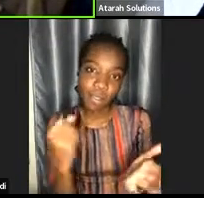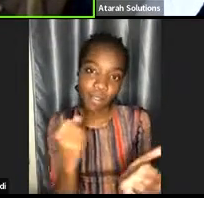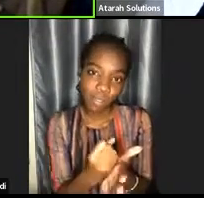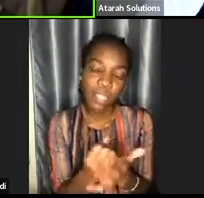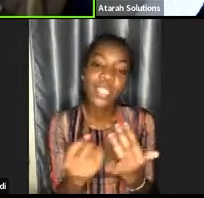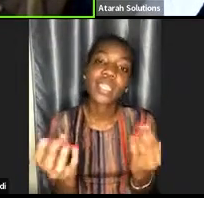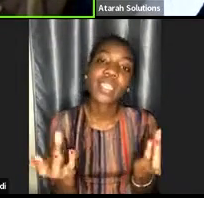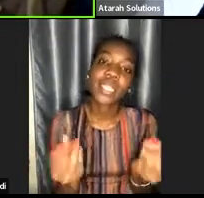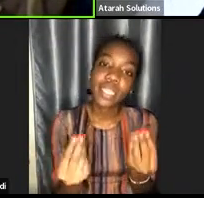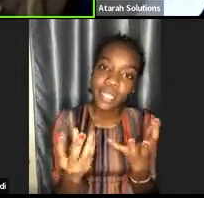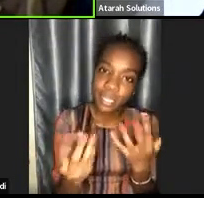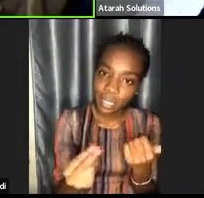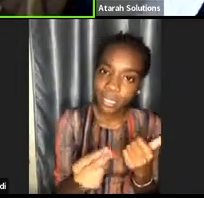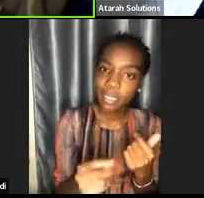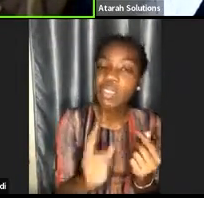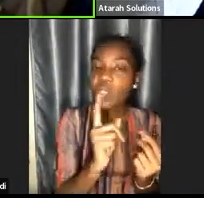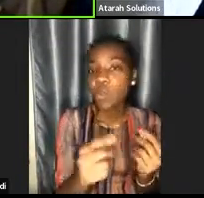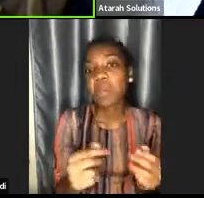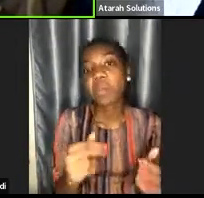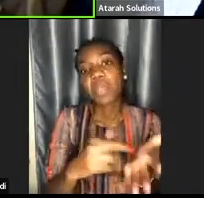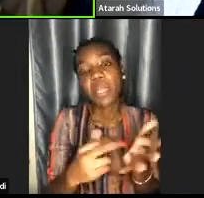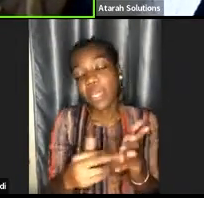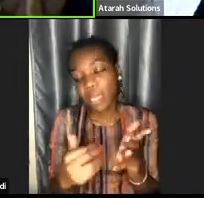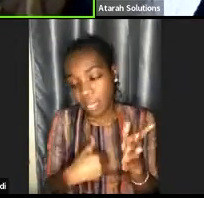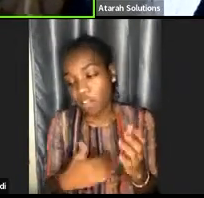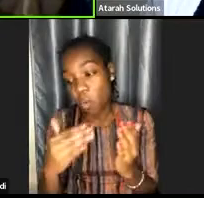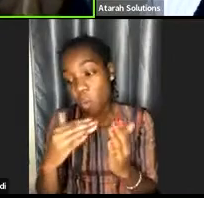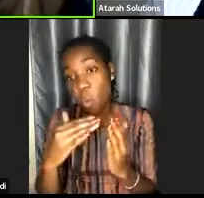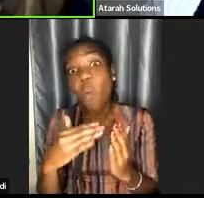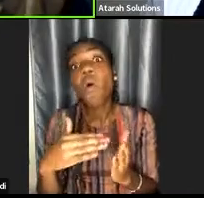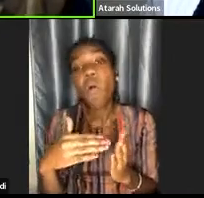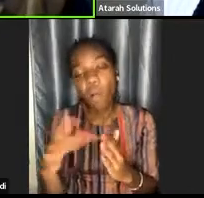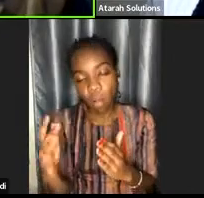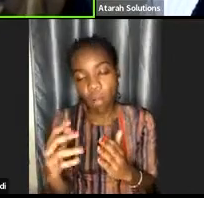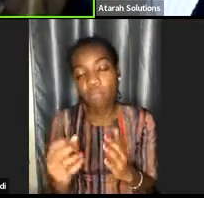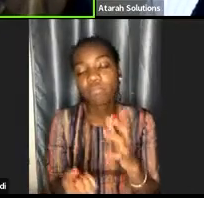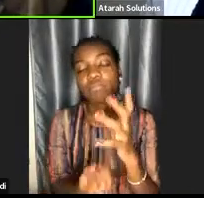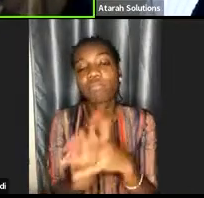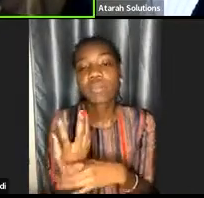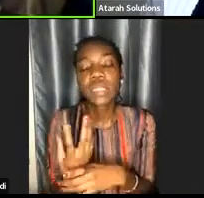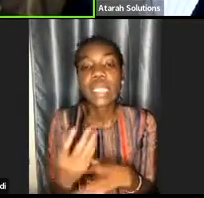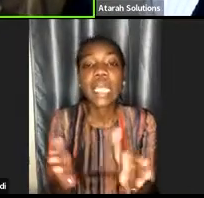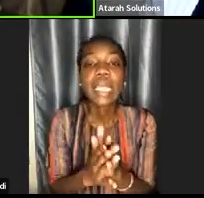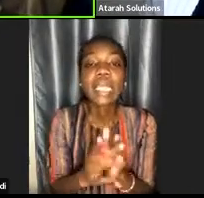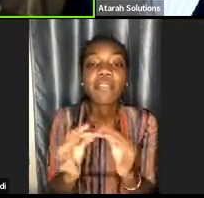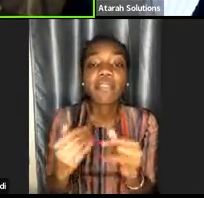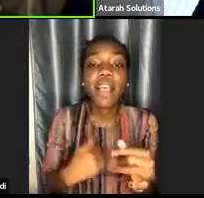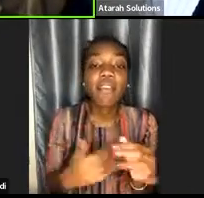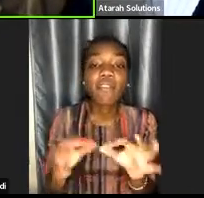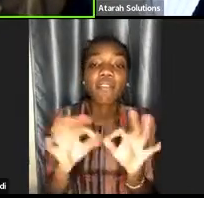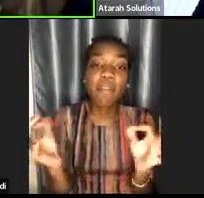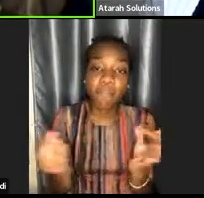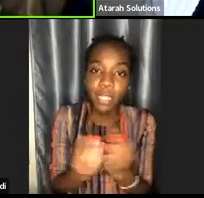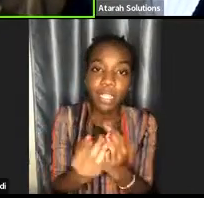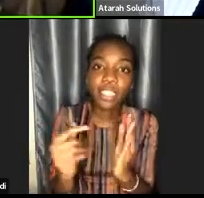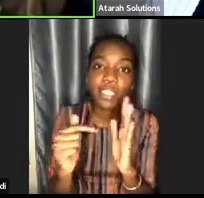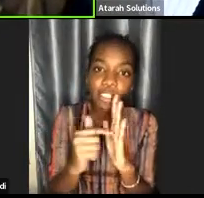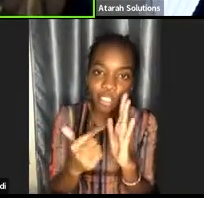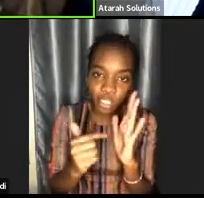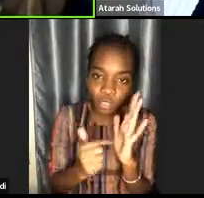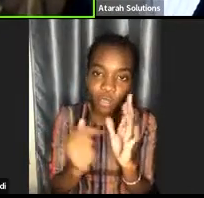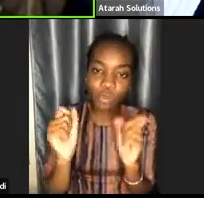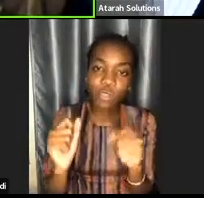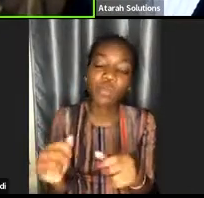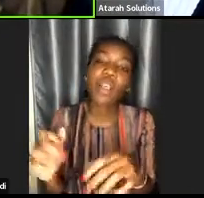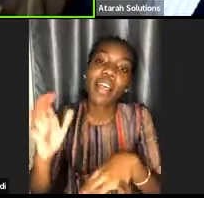of course they'll be more productive. But if they have family issues, again, it will affect how they